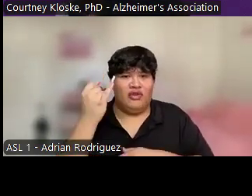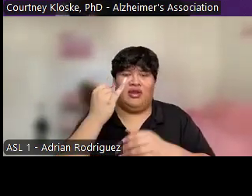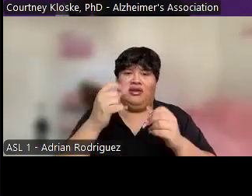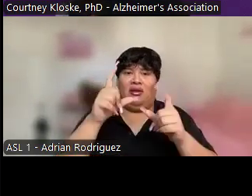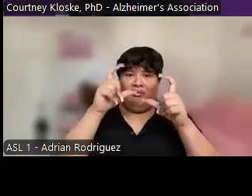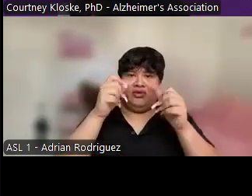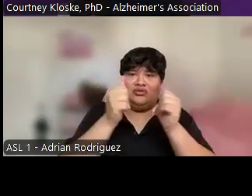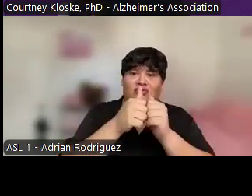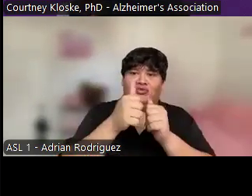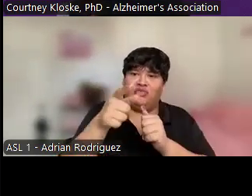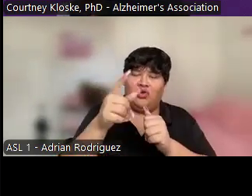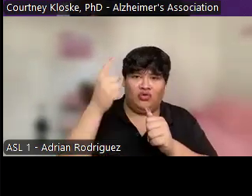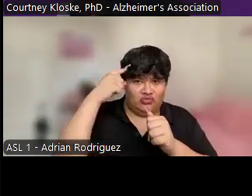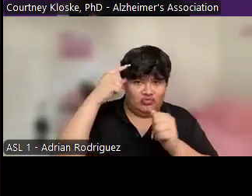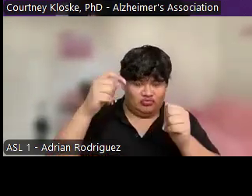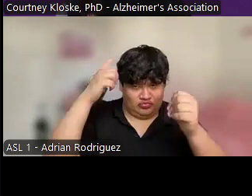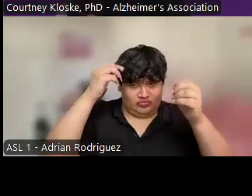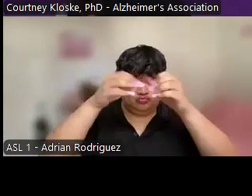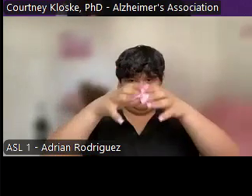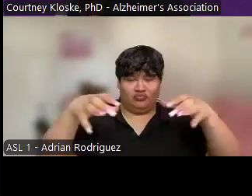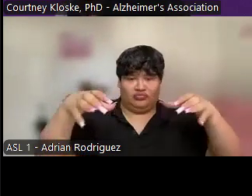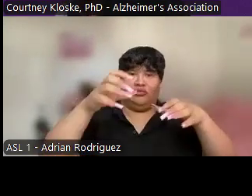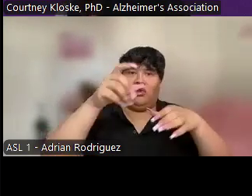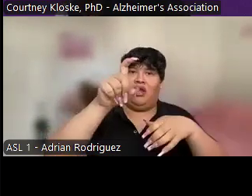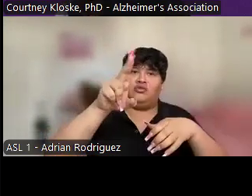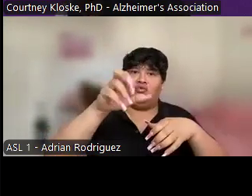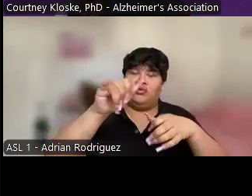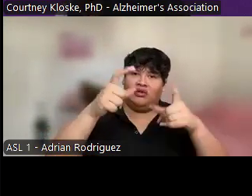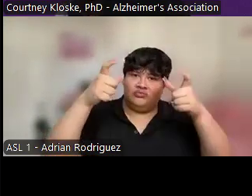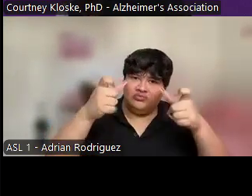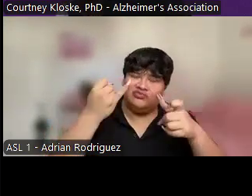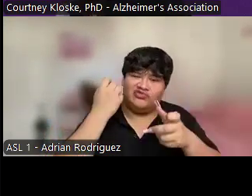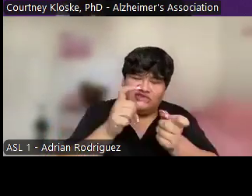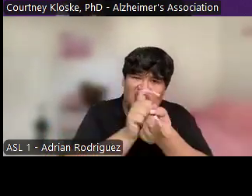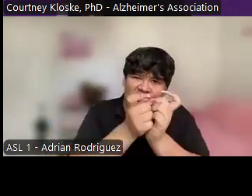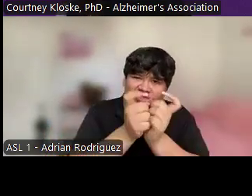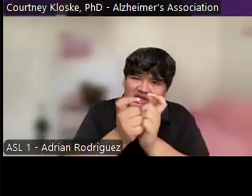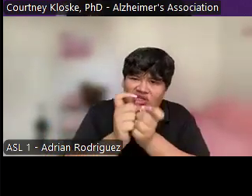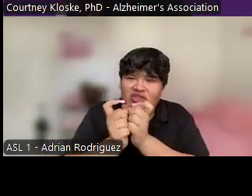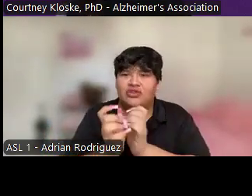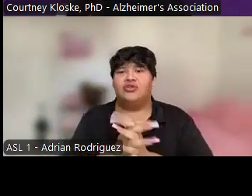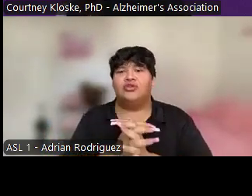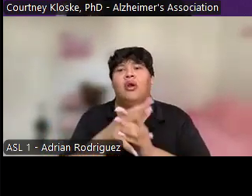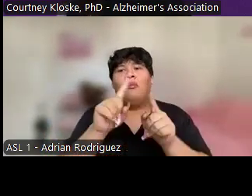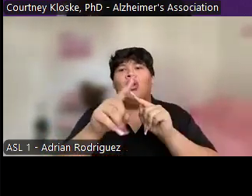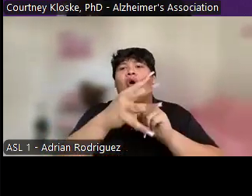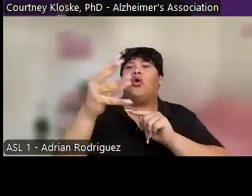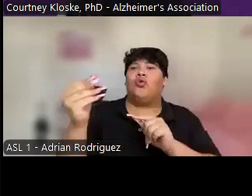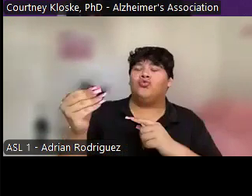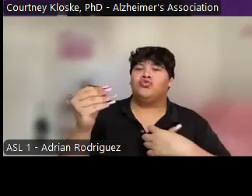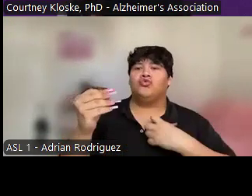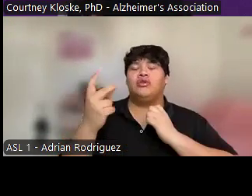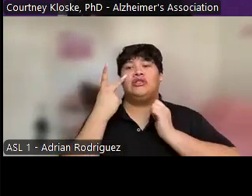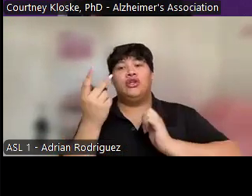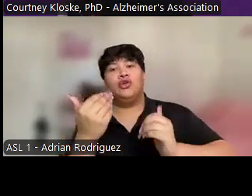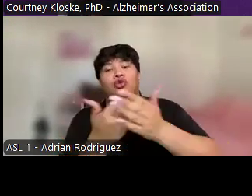so that we can take a picture of your brain and see if you have the hallmark brain changes, but also the newer